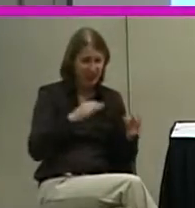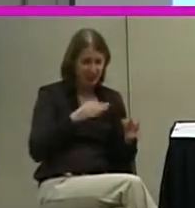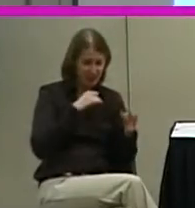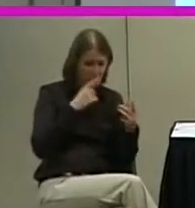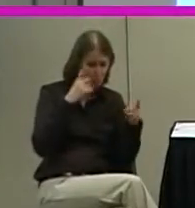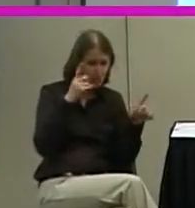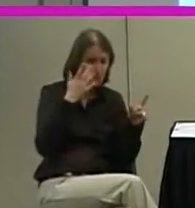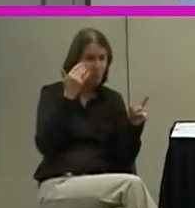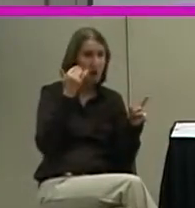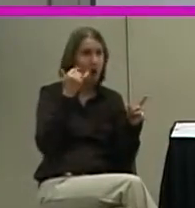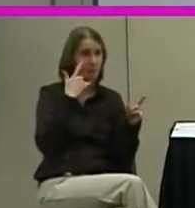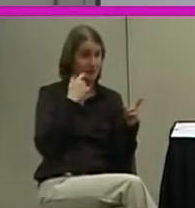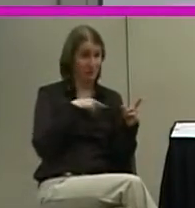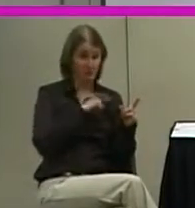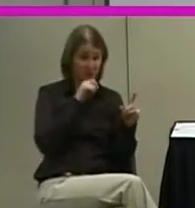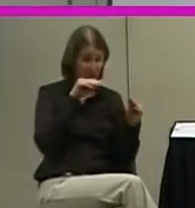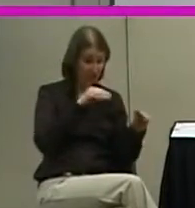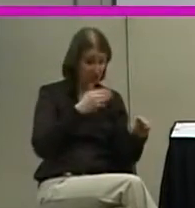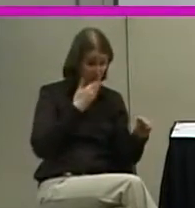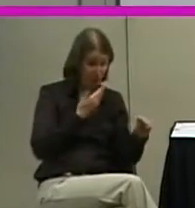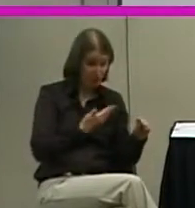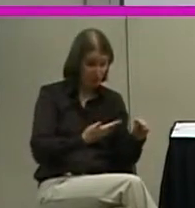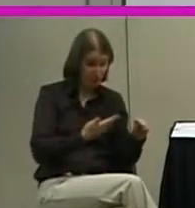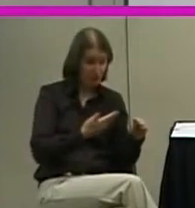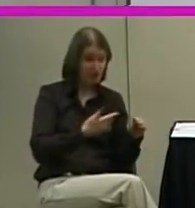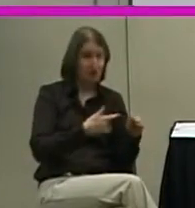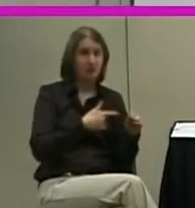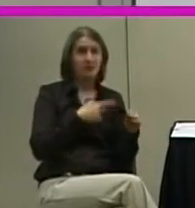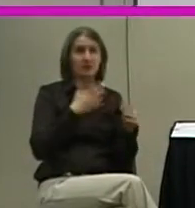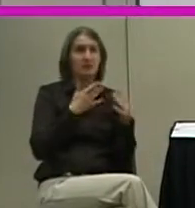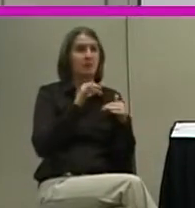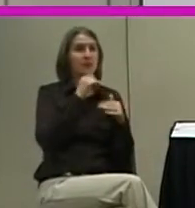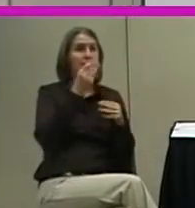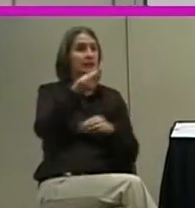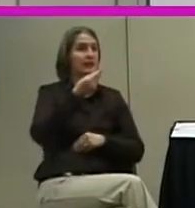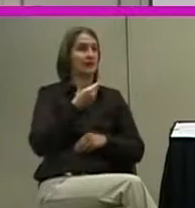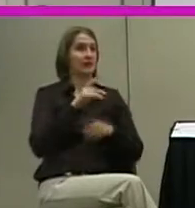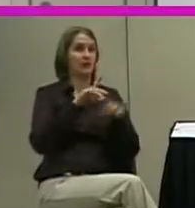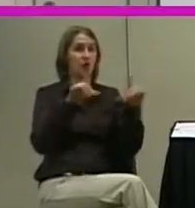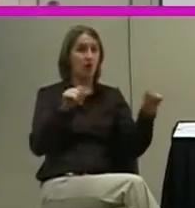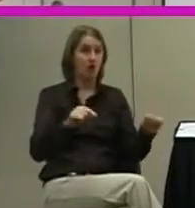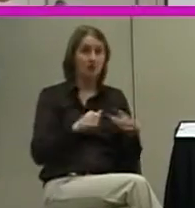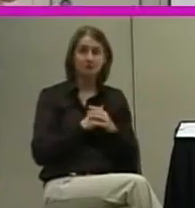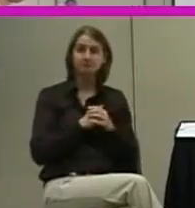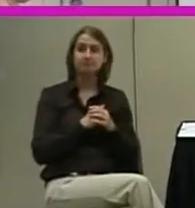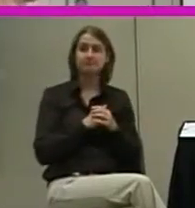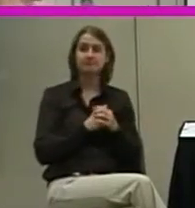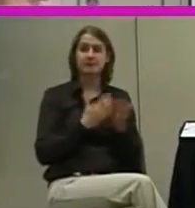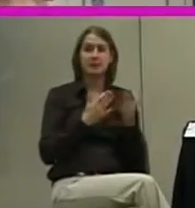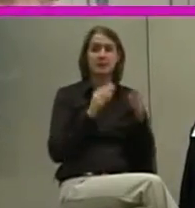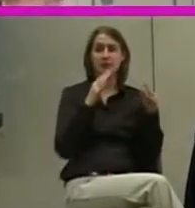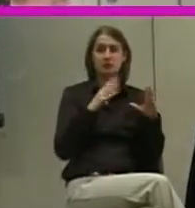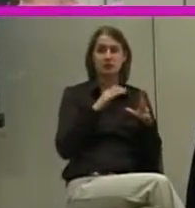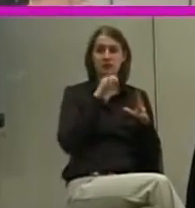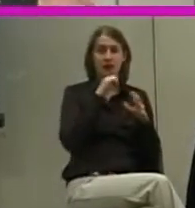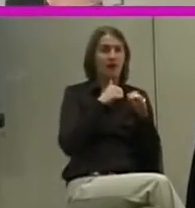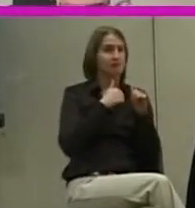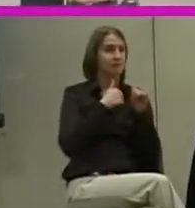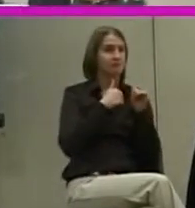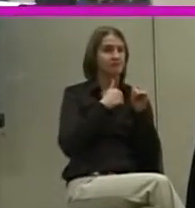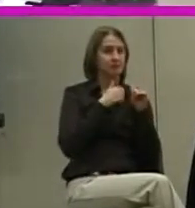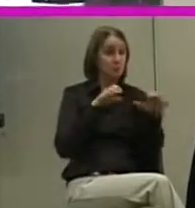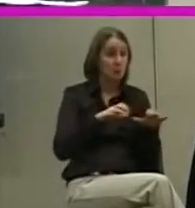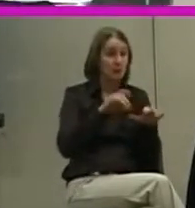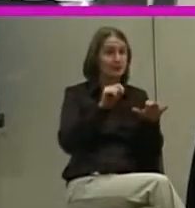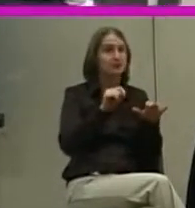because we didn't teach it to them well? Because they're not handing in their card? Because teachers aren't following through?